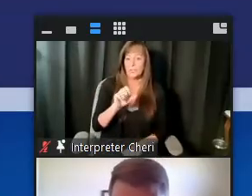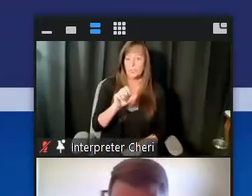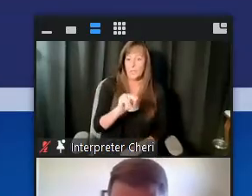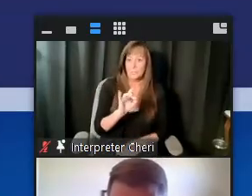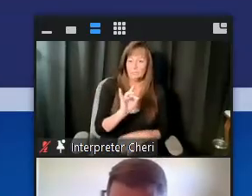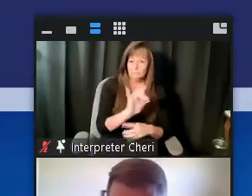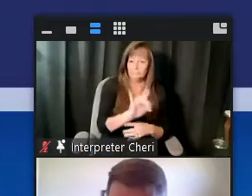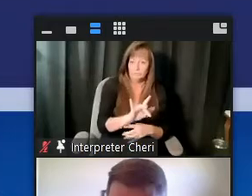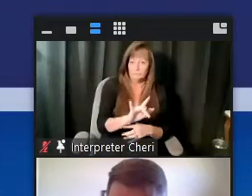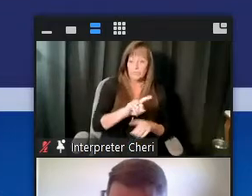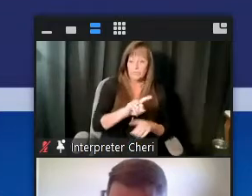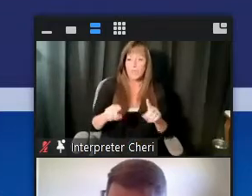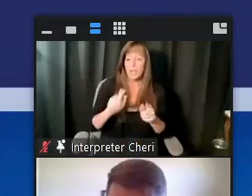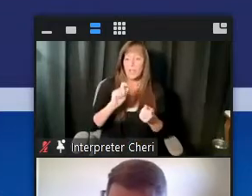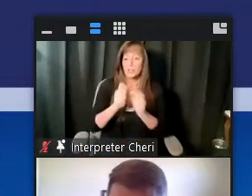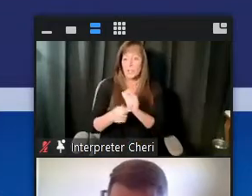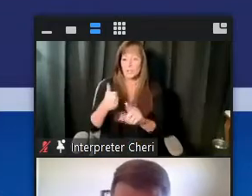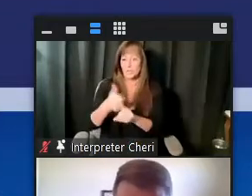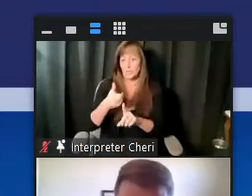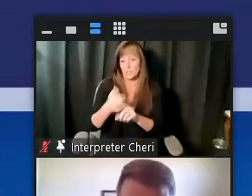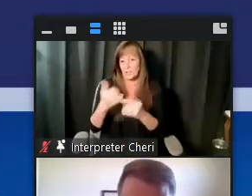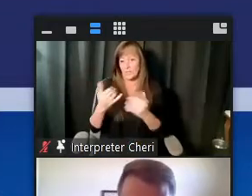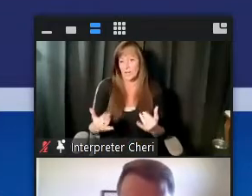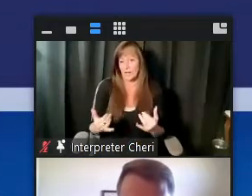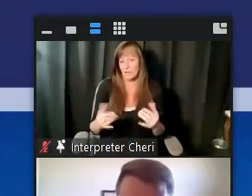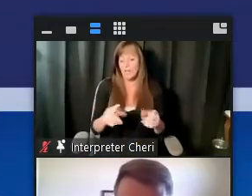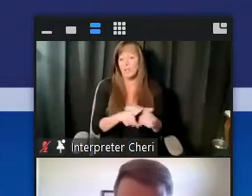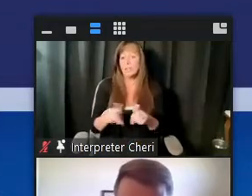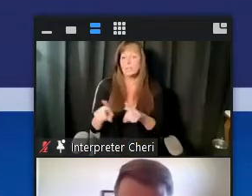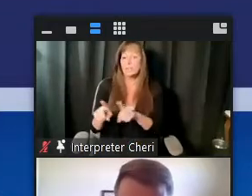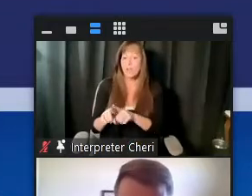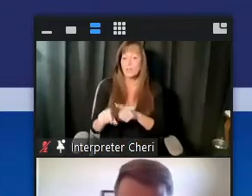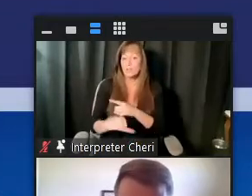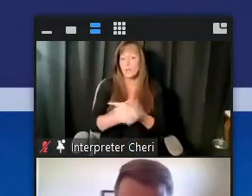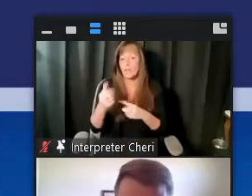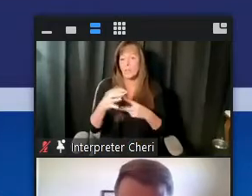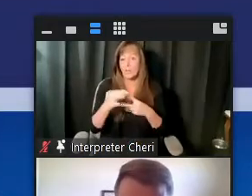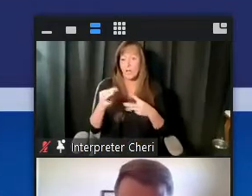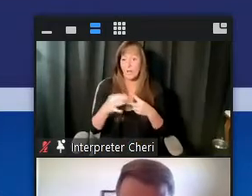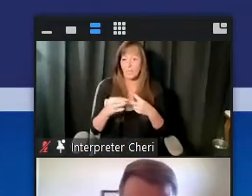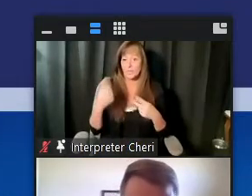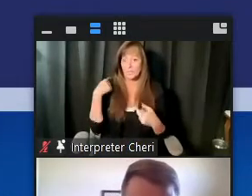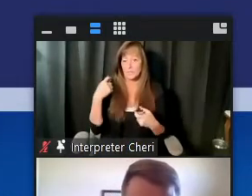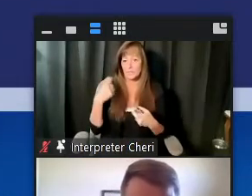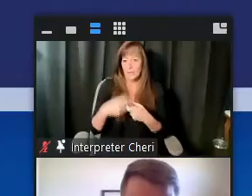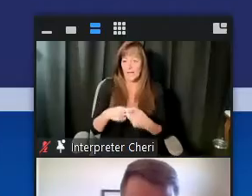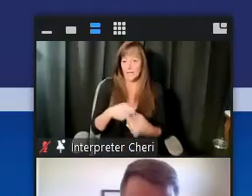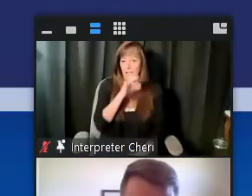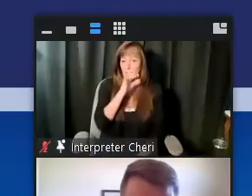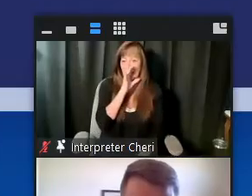to now. We also have the Spanish language option available if you want.